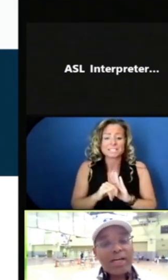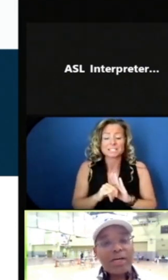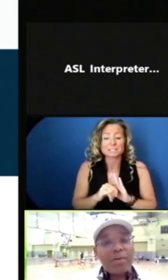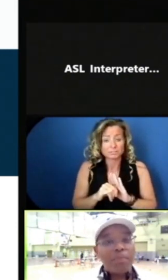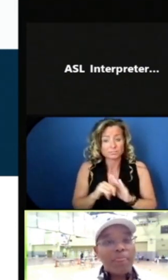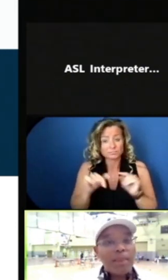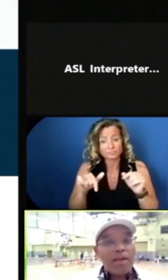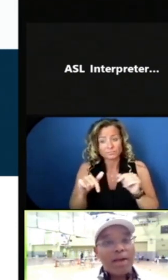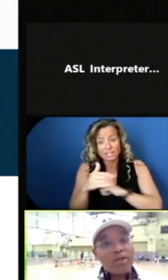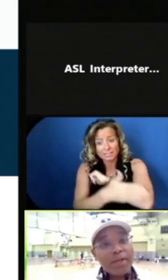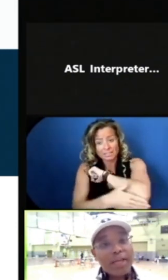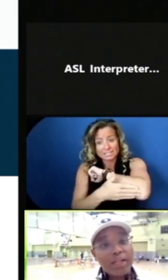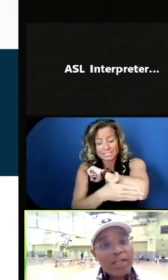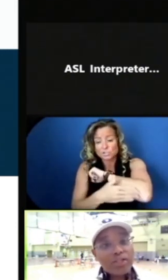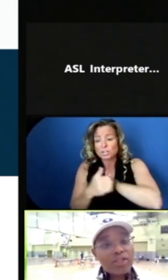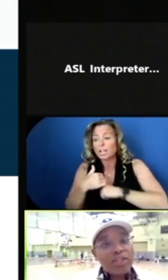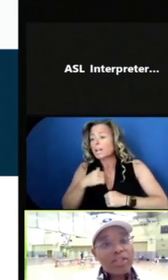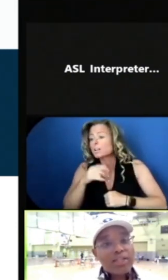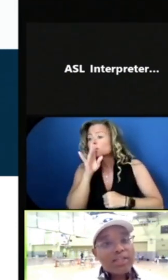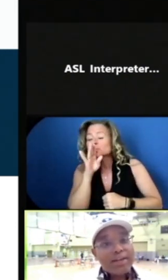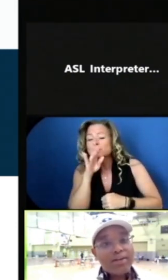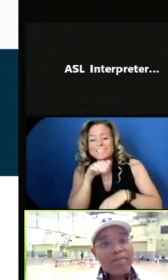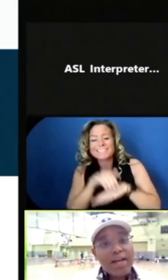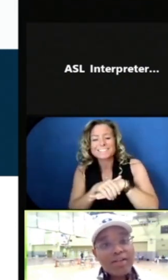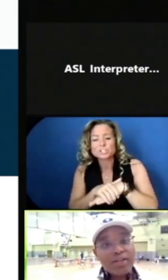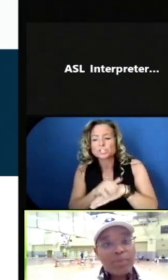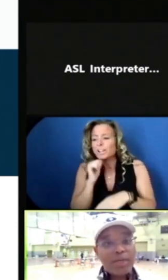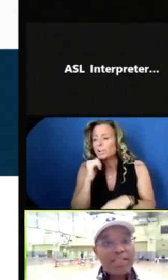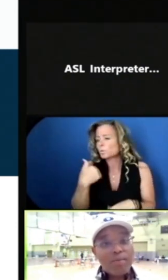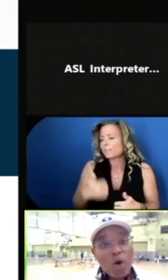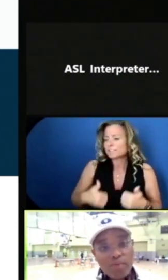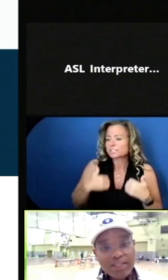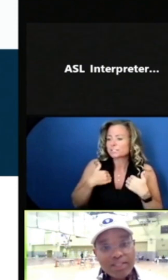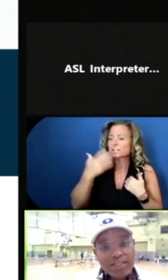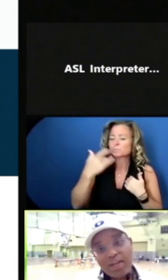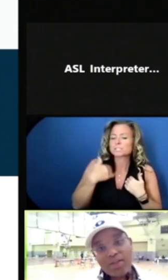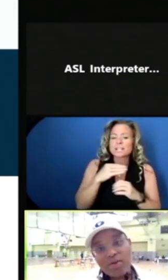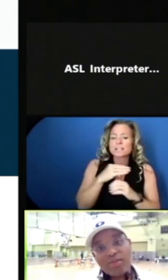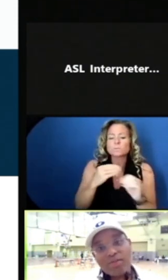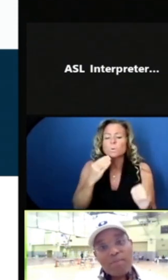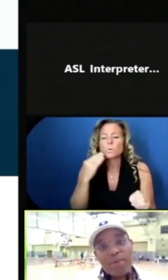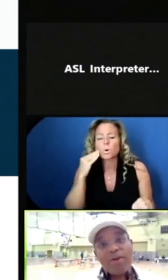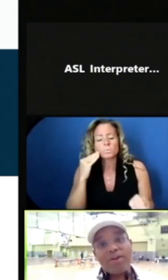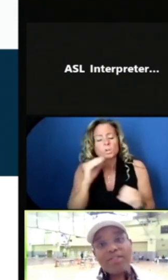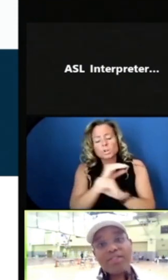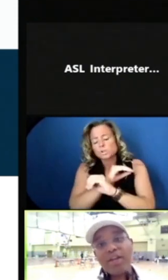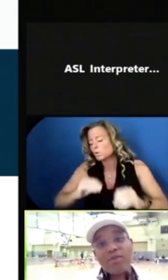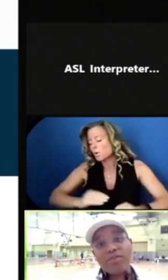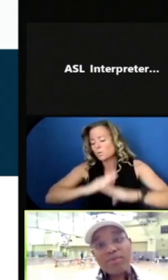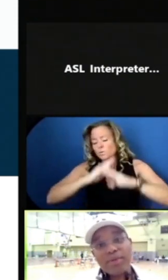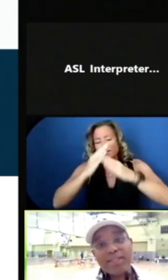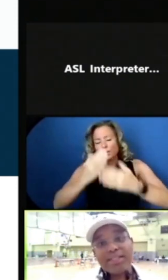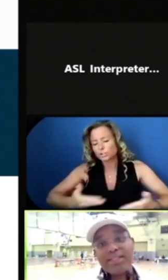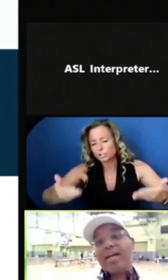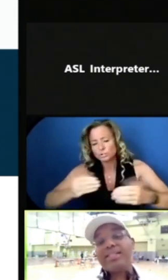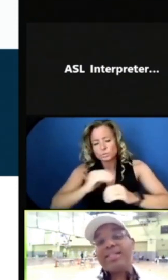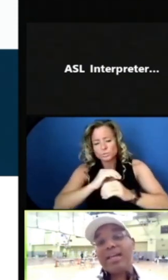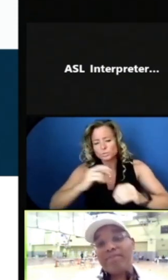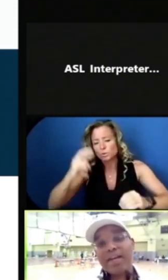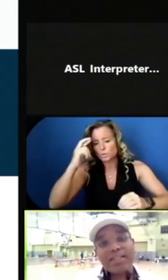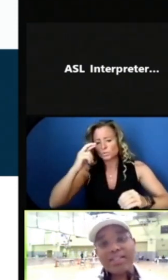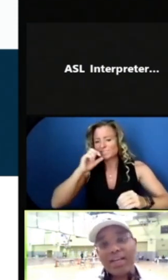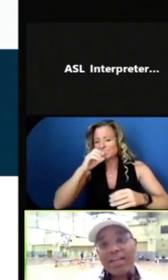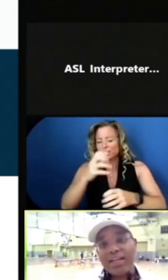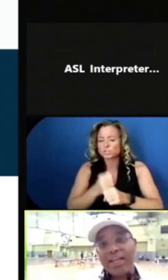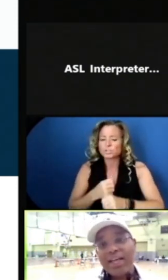country. I don't speak English. I don't have an address because I'm homeless. None of those are barriers. None of those are reasons not to